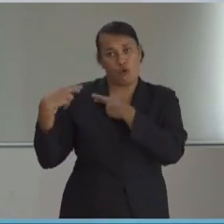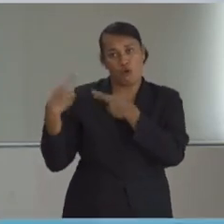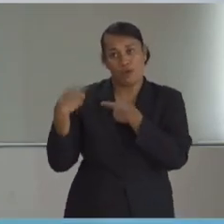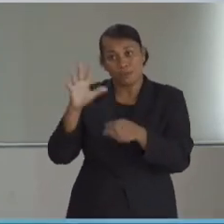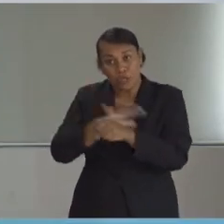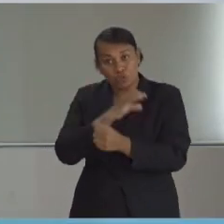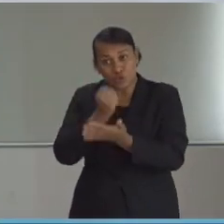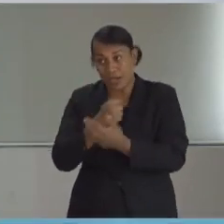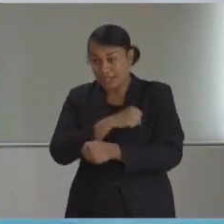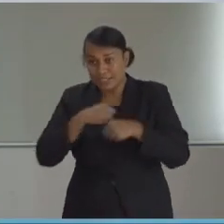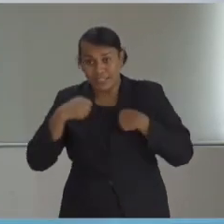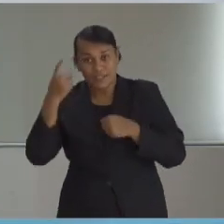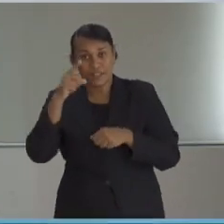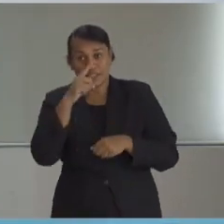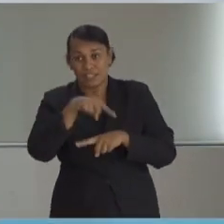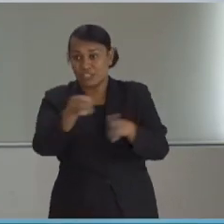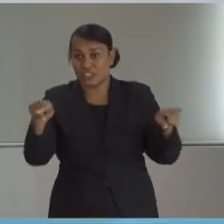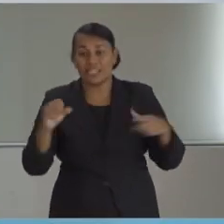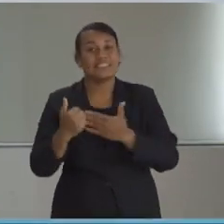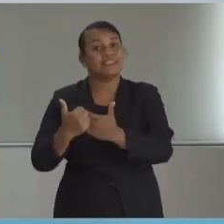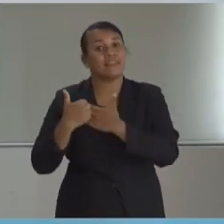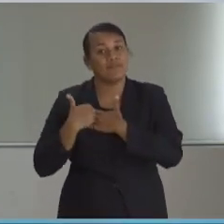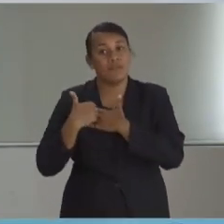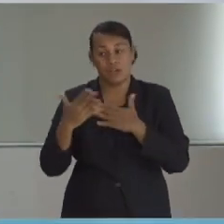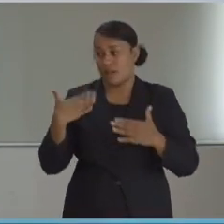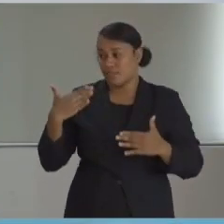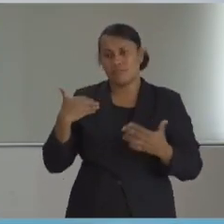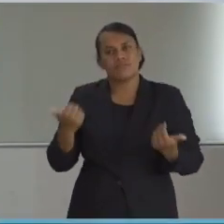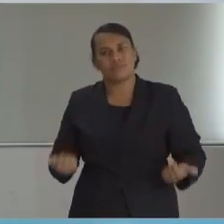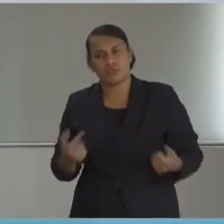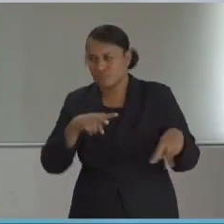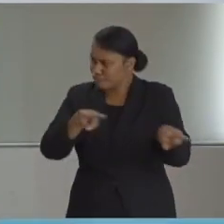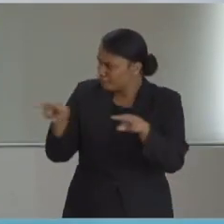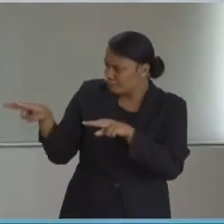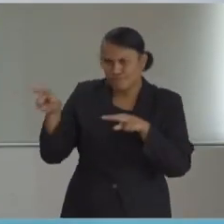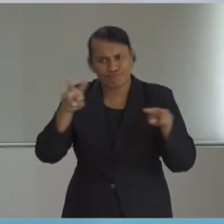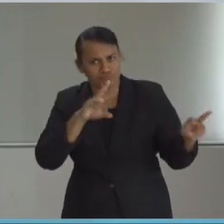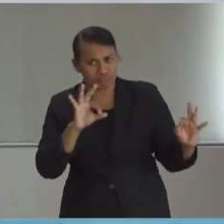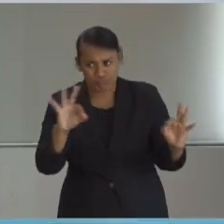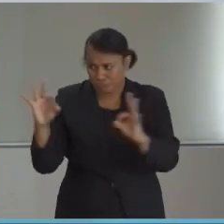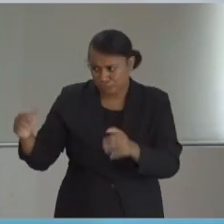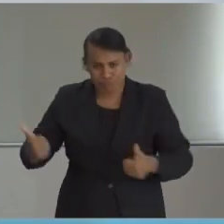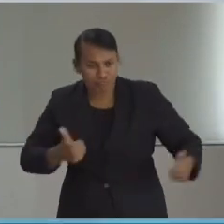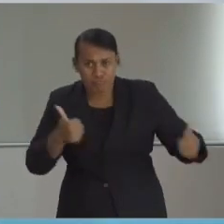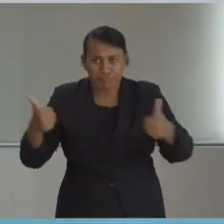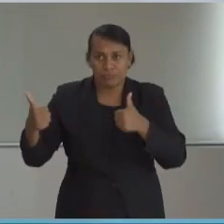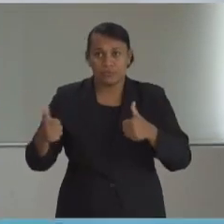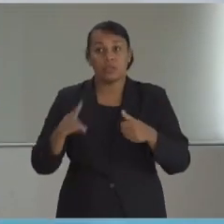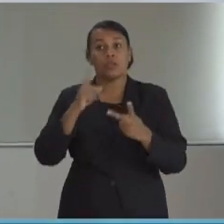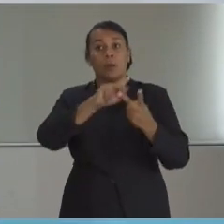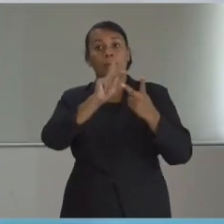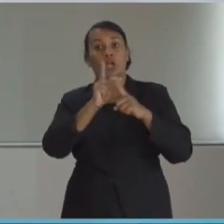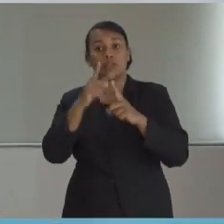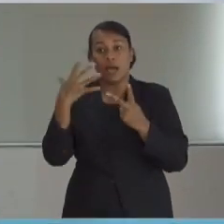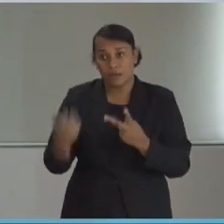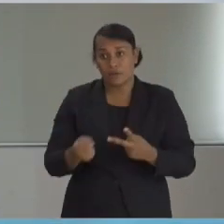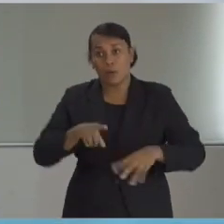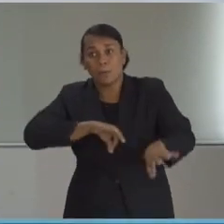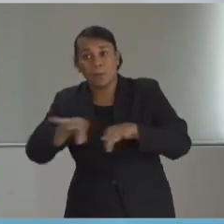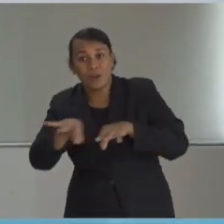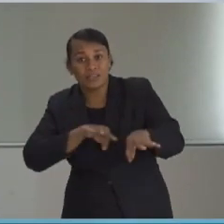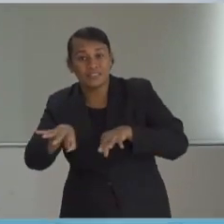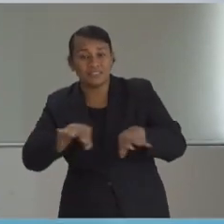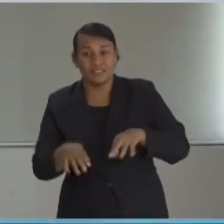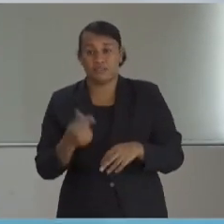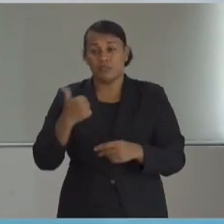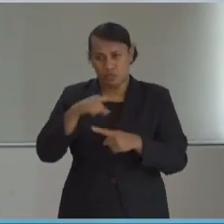safe and well looked after. There are priorities within this framework. One